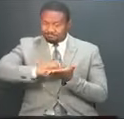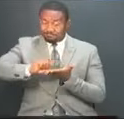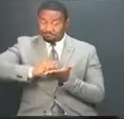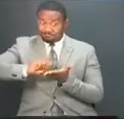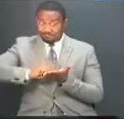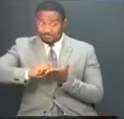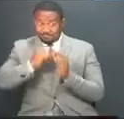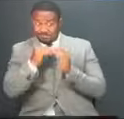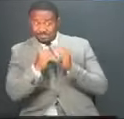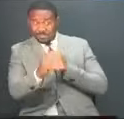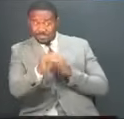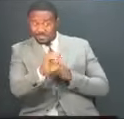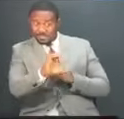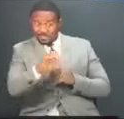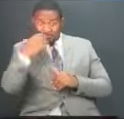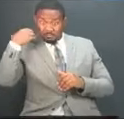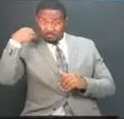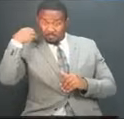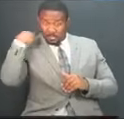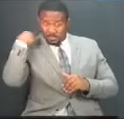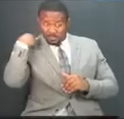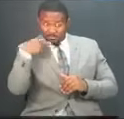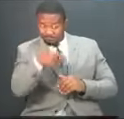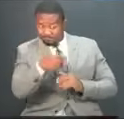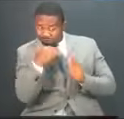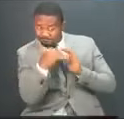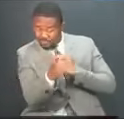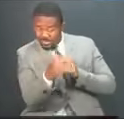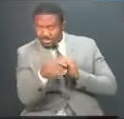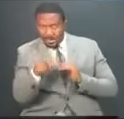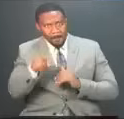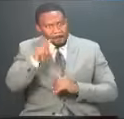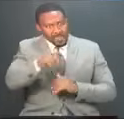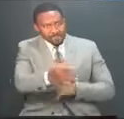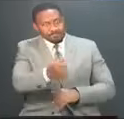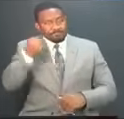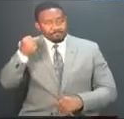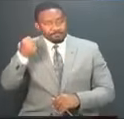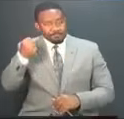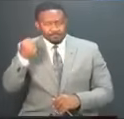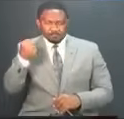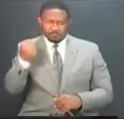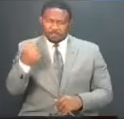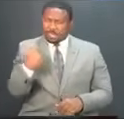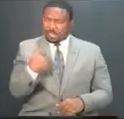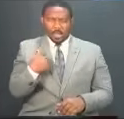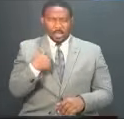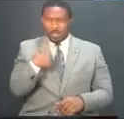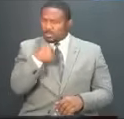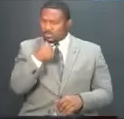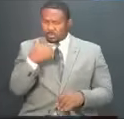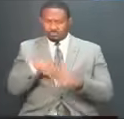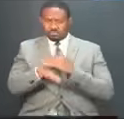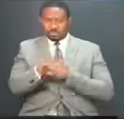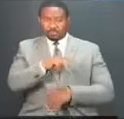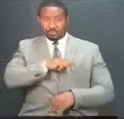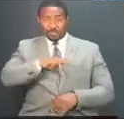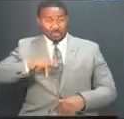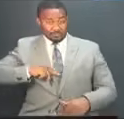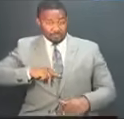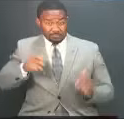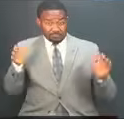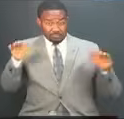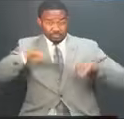to the Electoral Commission. Mr. Speaker, I was not in the chamber at the time that